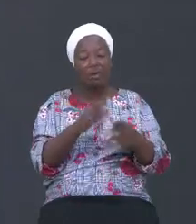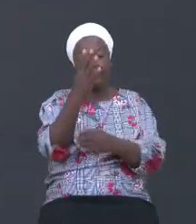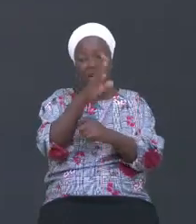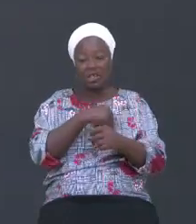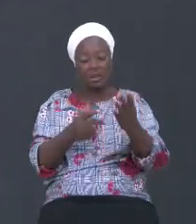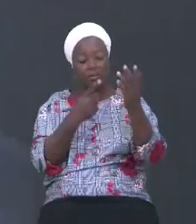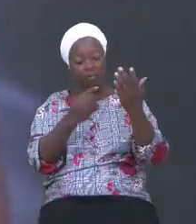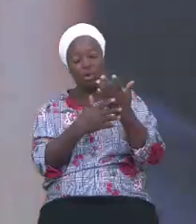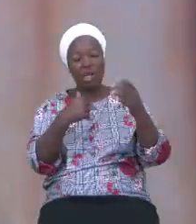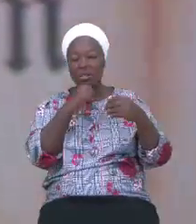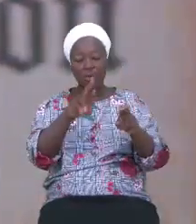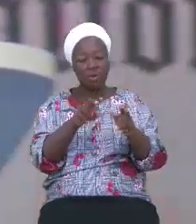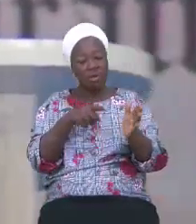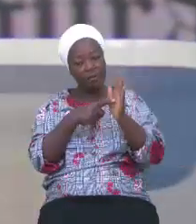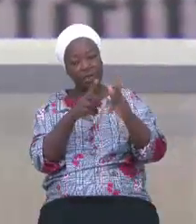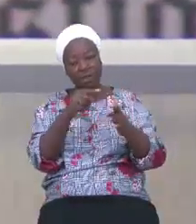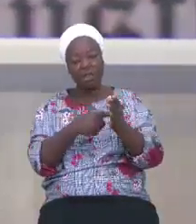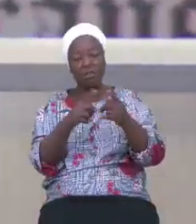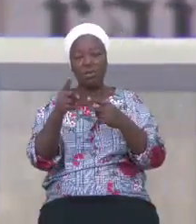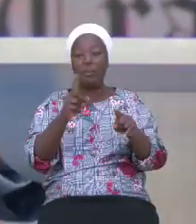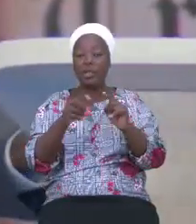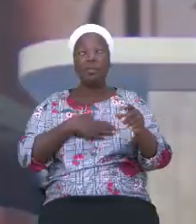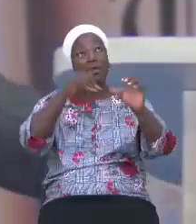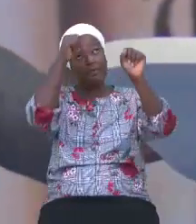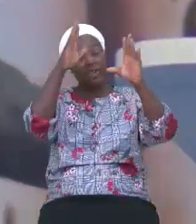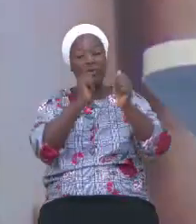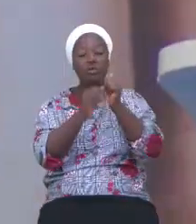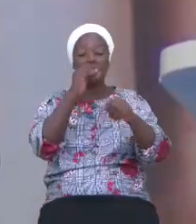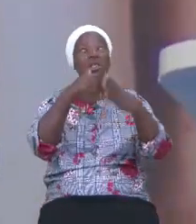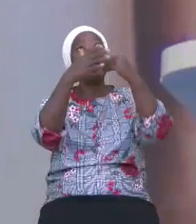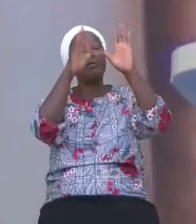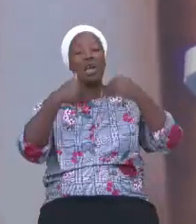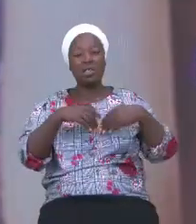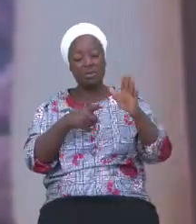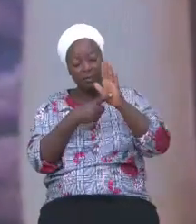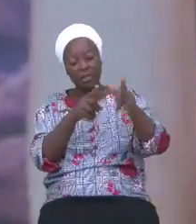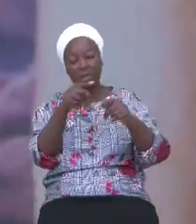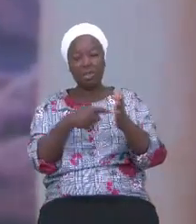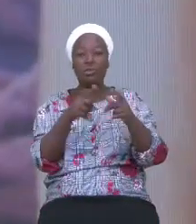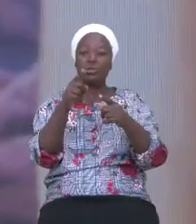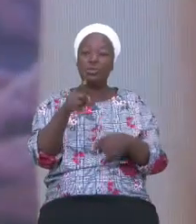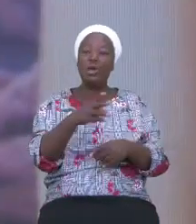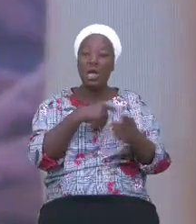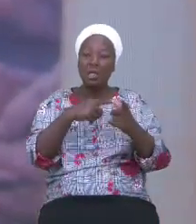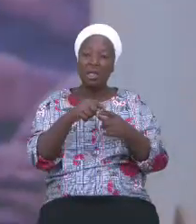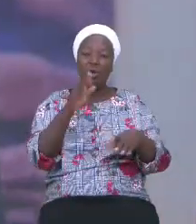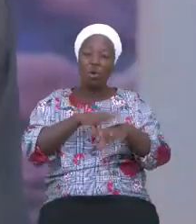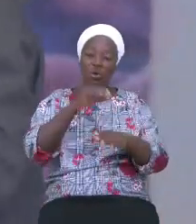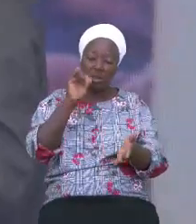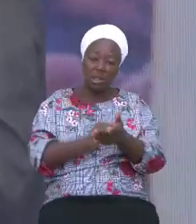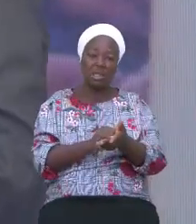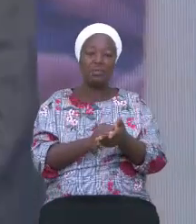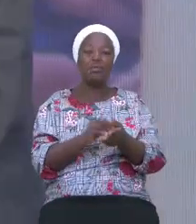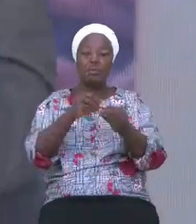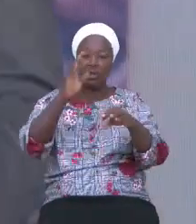but my Father in heaven has revealed this to you. And then on top of that, beyond that,